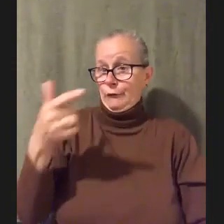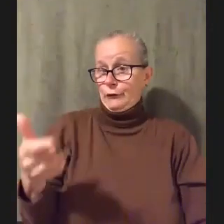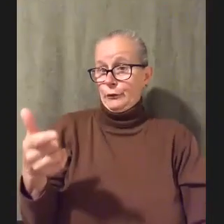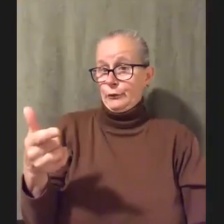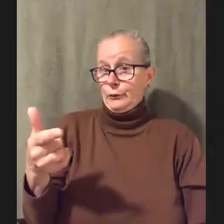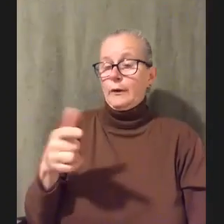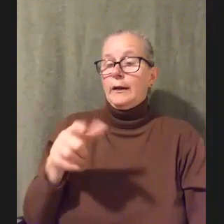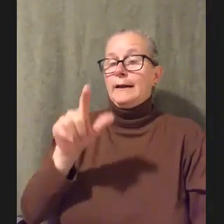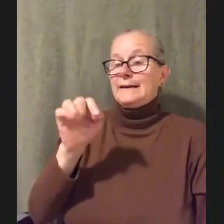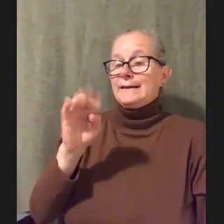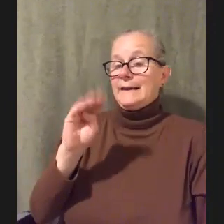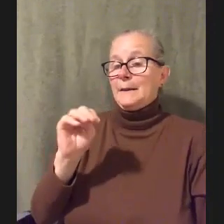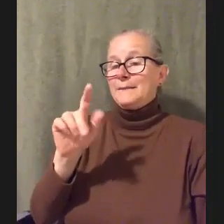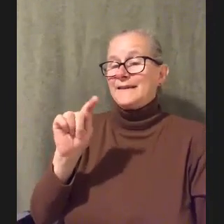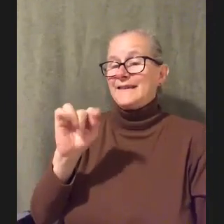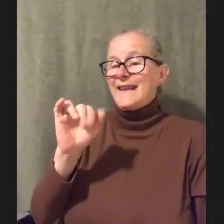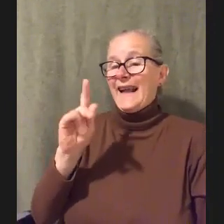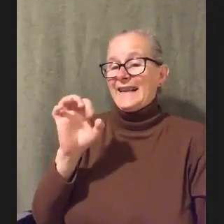Tim Teigen.